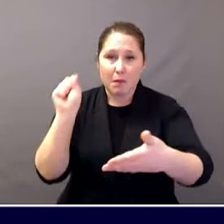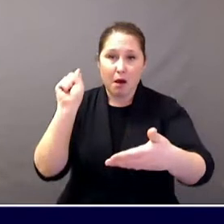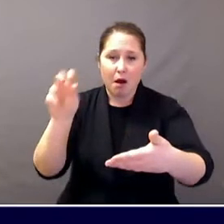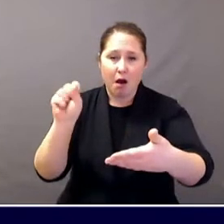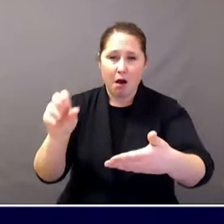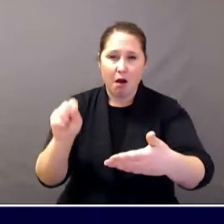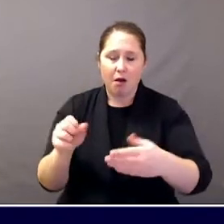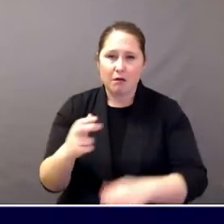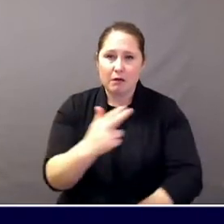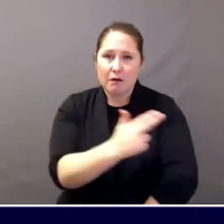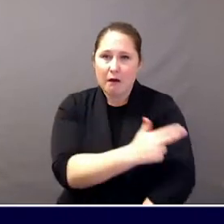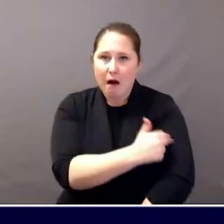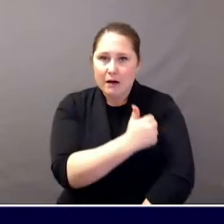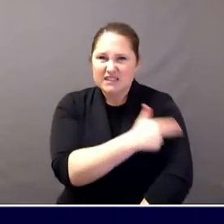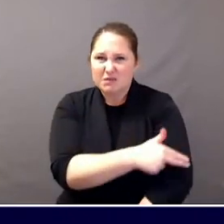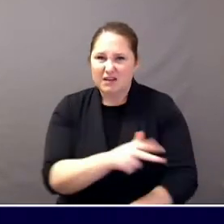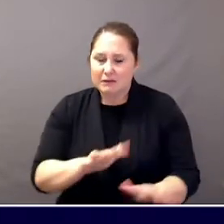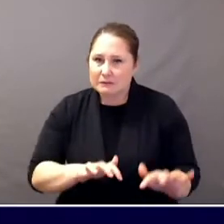hospitals are getting full again.